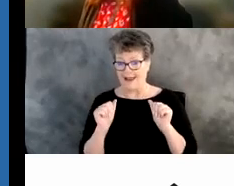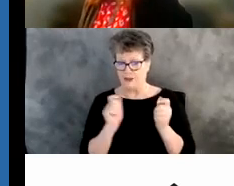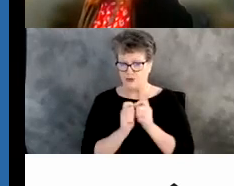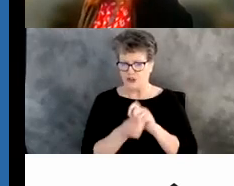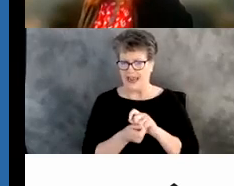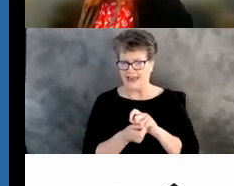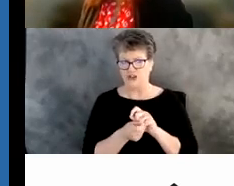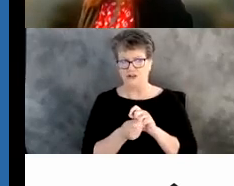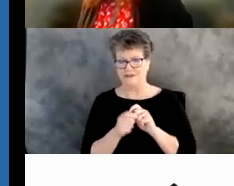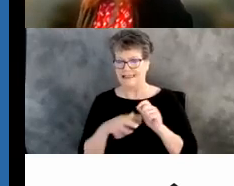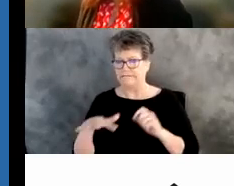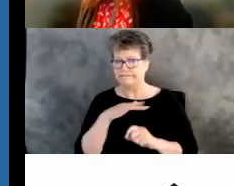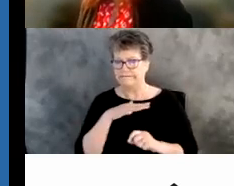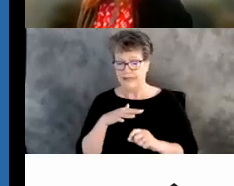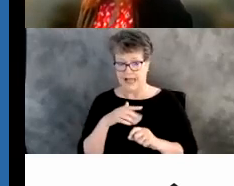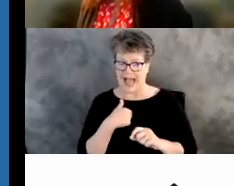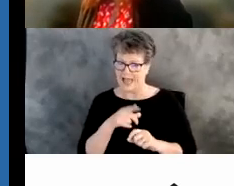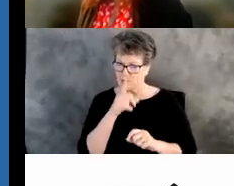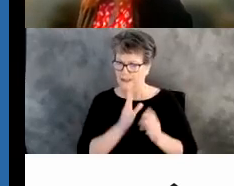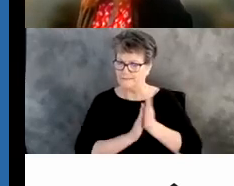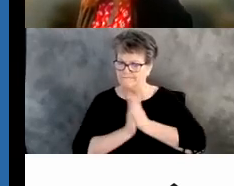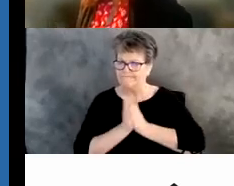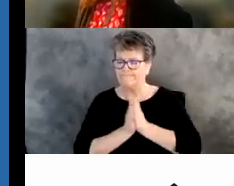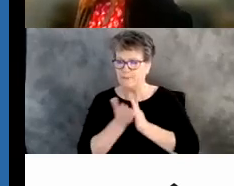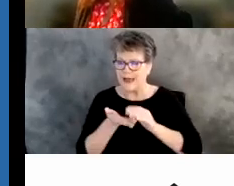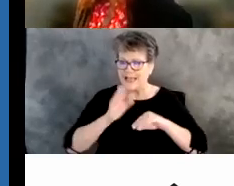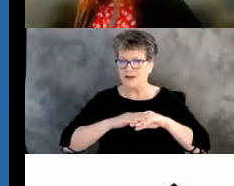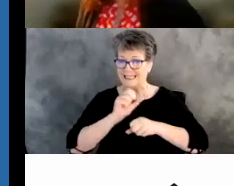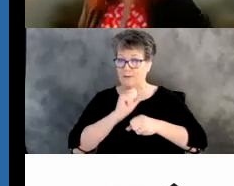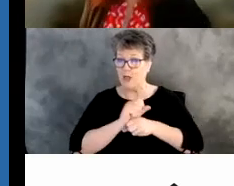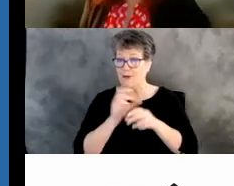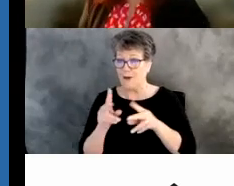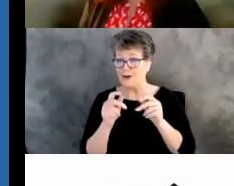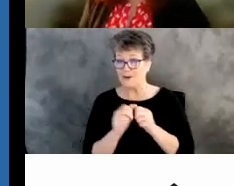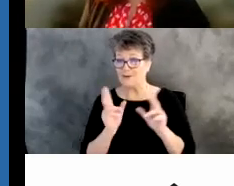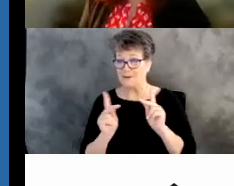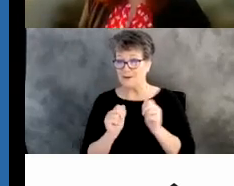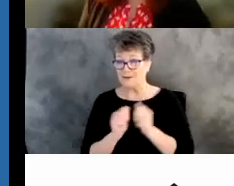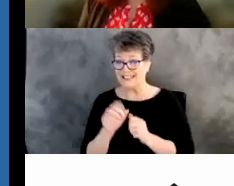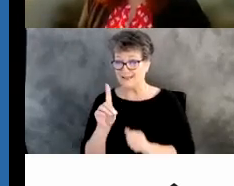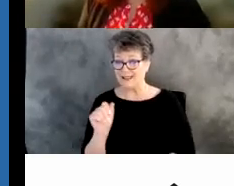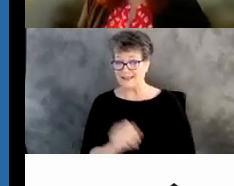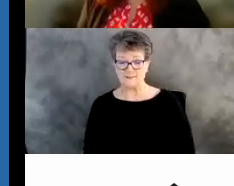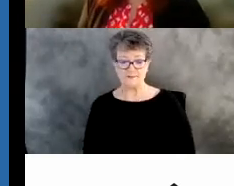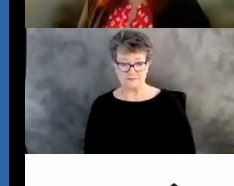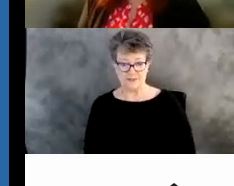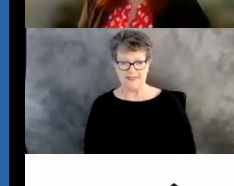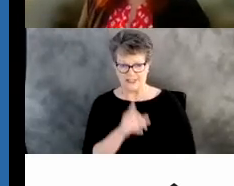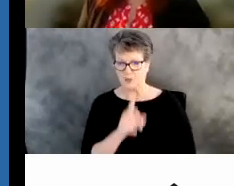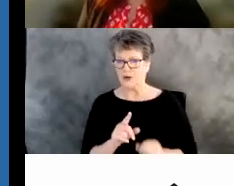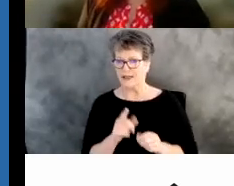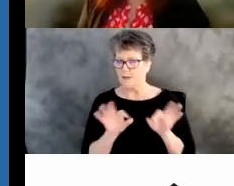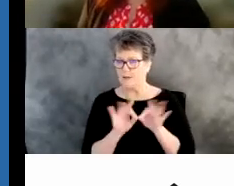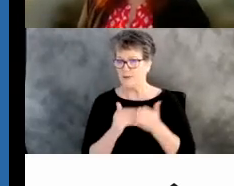in society is I'm really passionate about increasing employment opportunities for people with disabilities. And that's something that's a really key part of